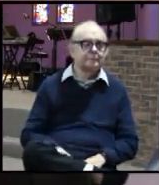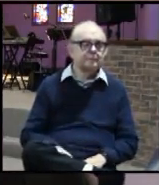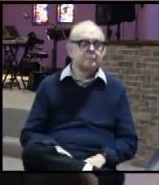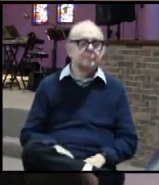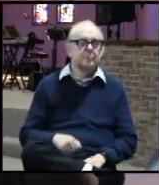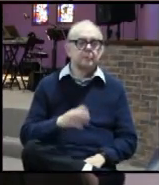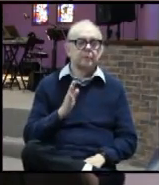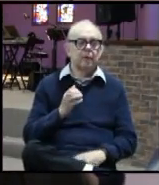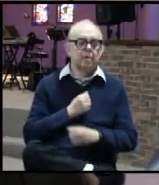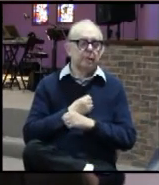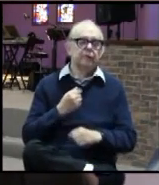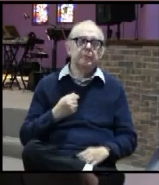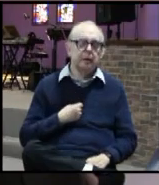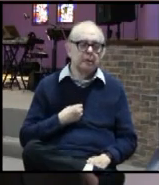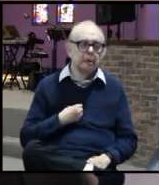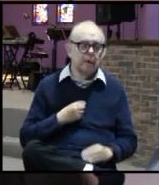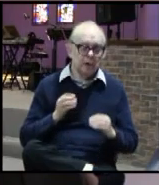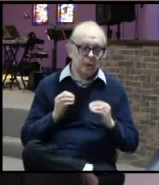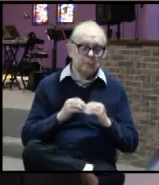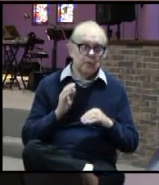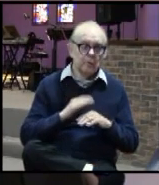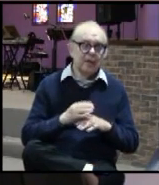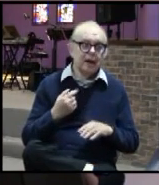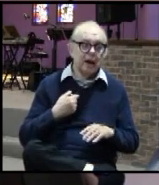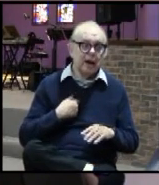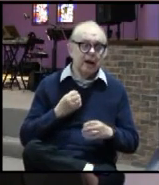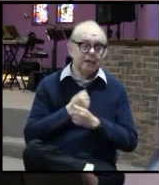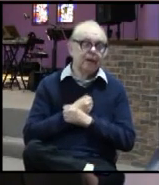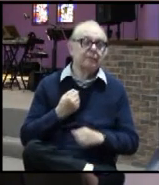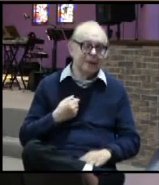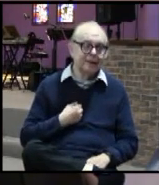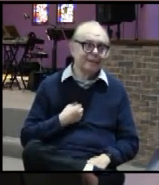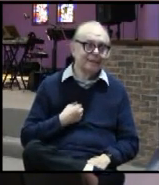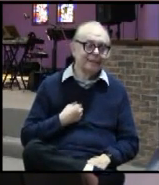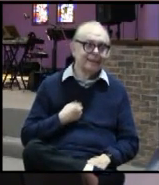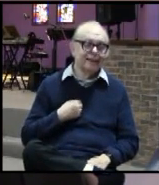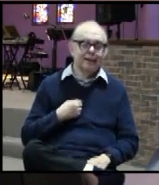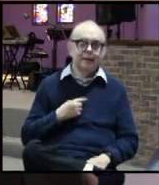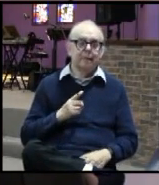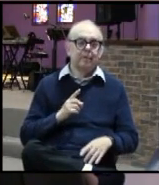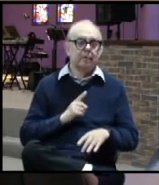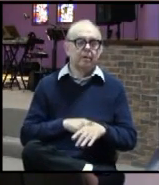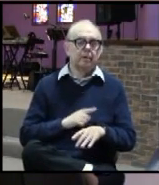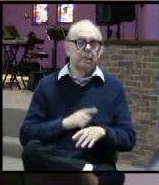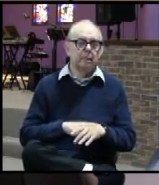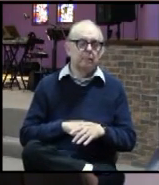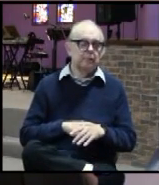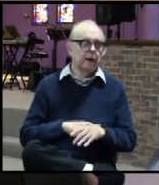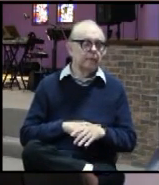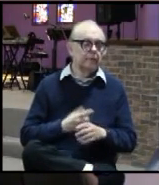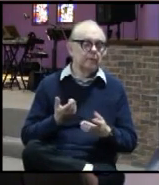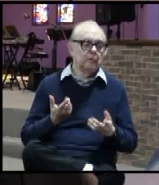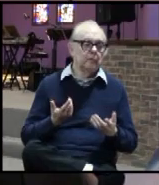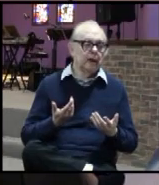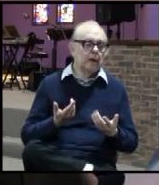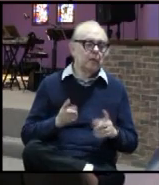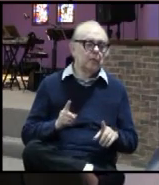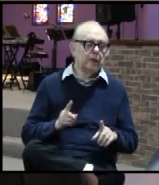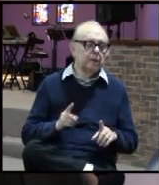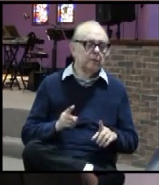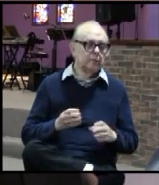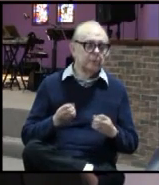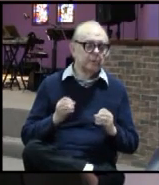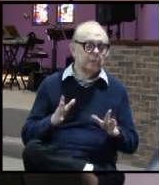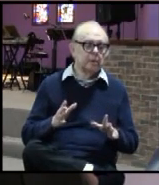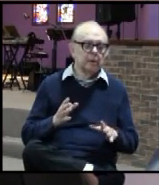God loves me more than I do. There are times we don't like ourselves. There are times that